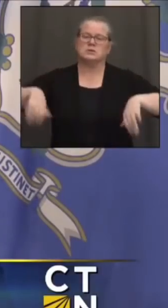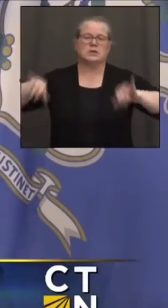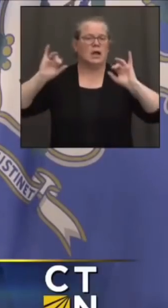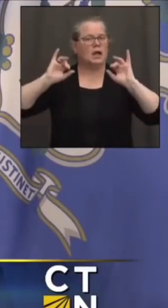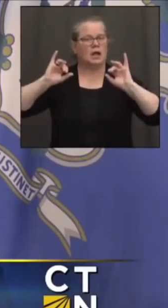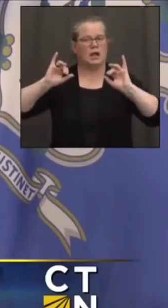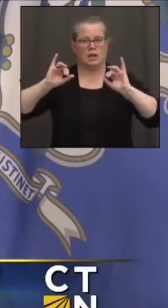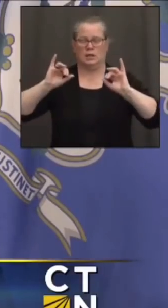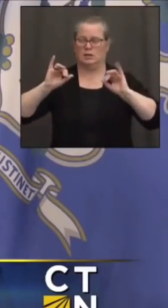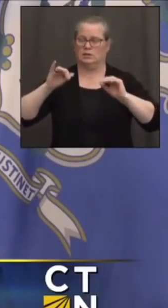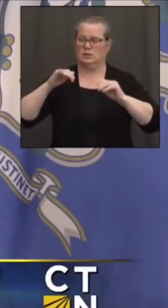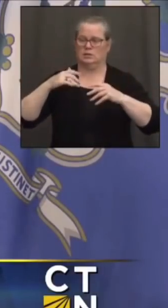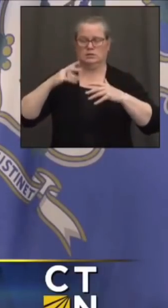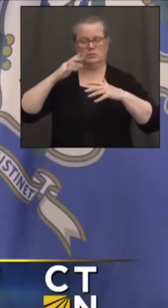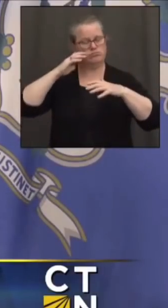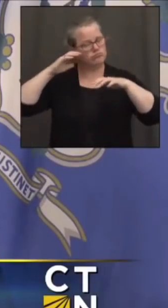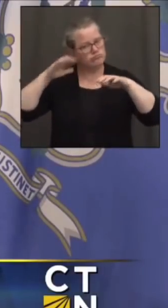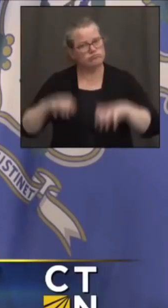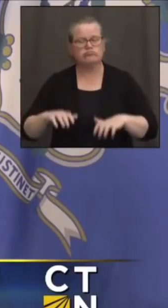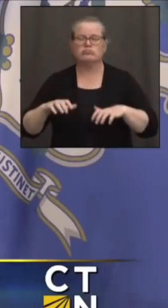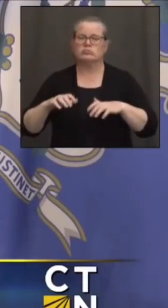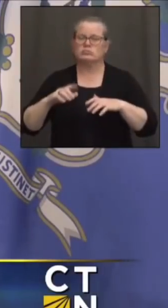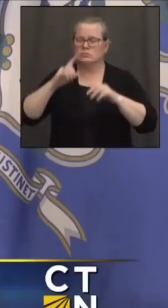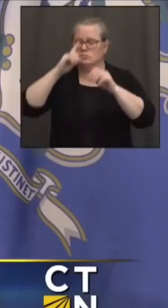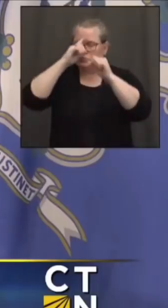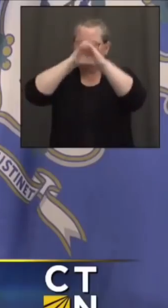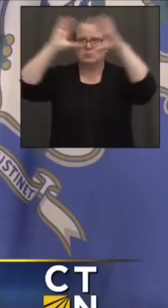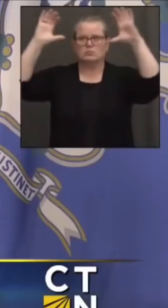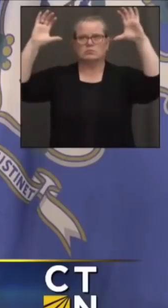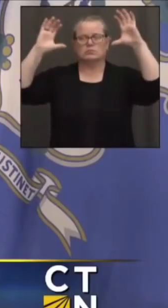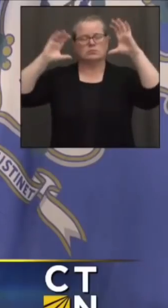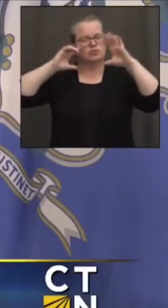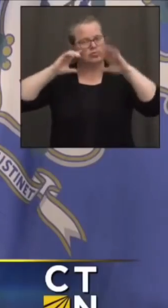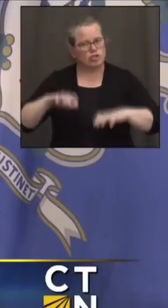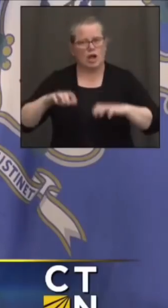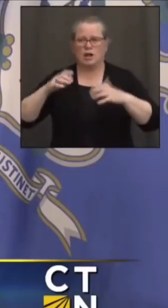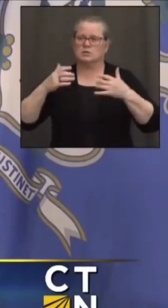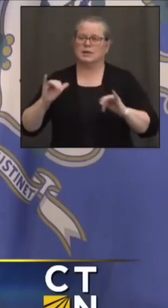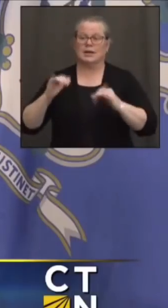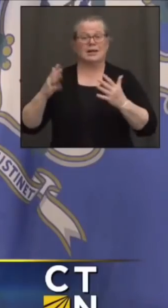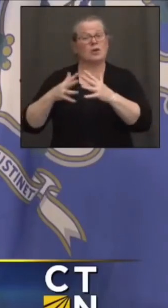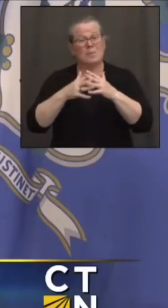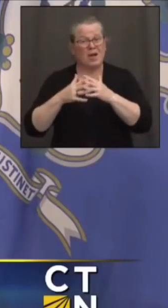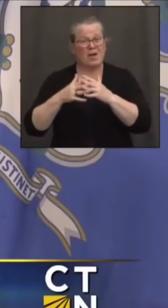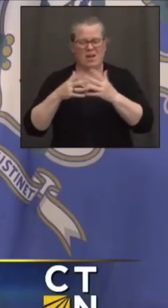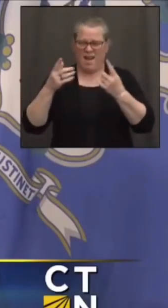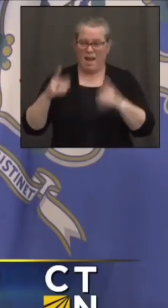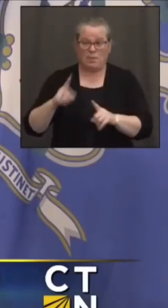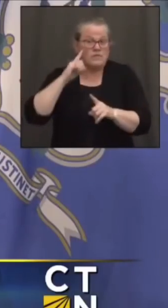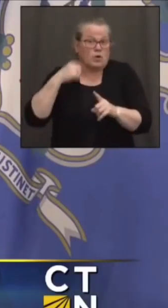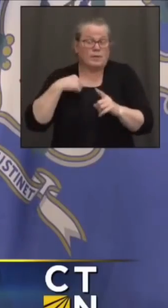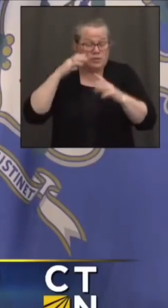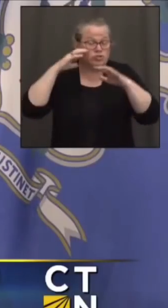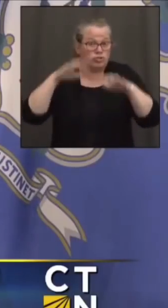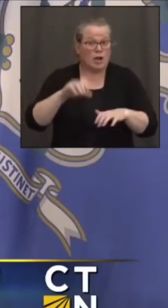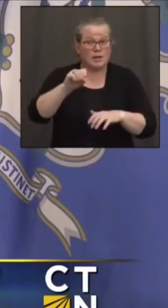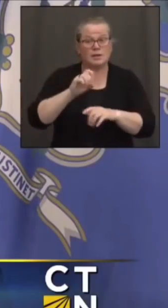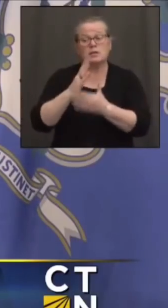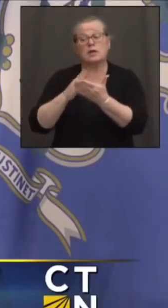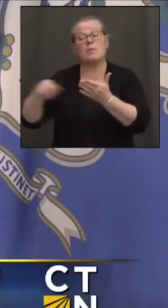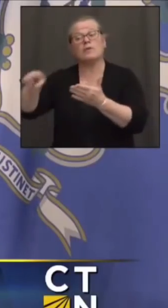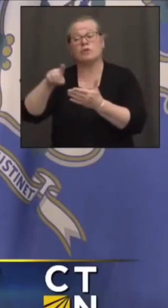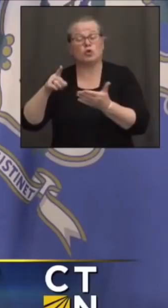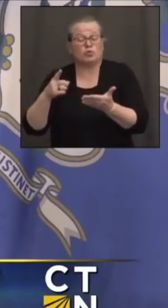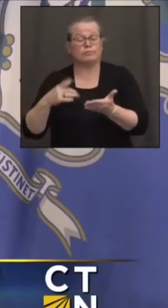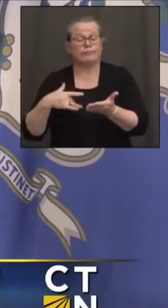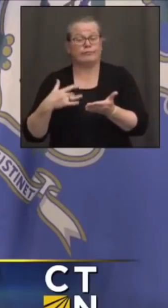can't we? It was just shocking that happens in America. Shocking for me, maybe not shocking for some of you out there. I